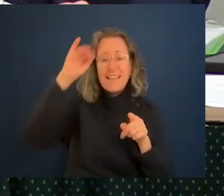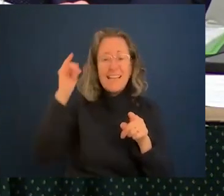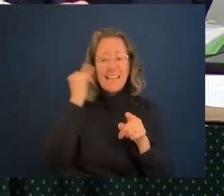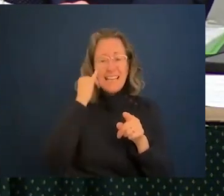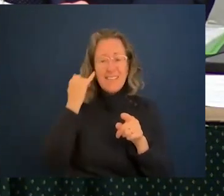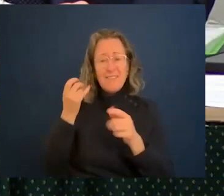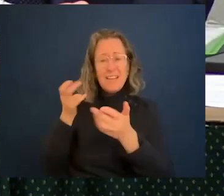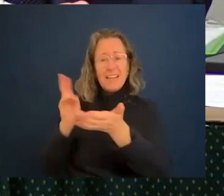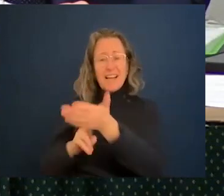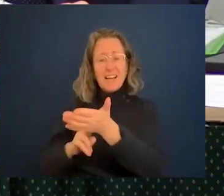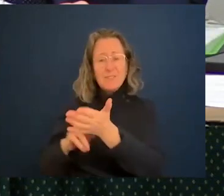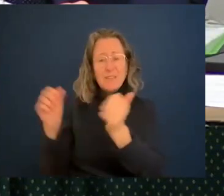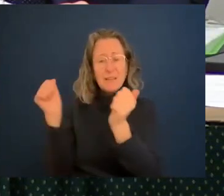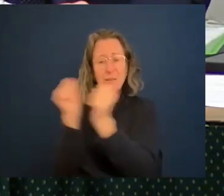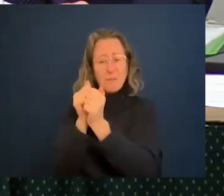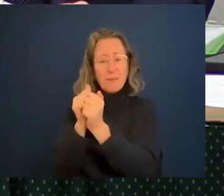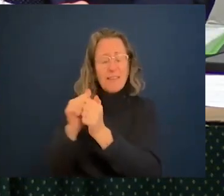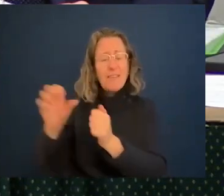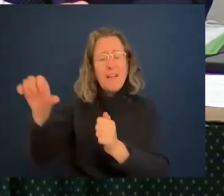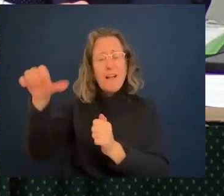brought EMS in-house